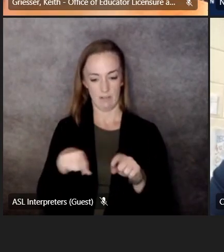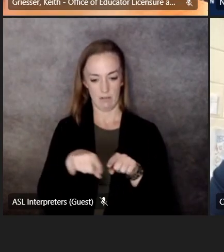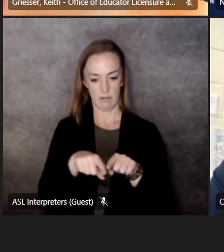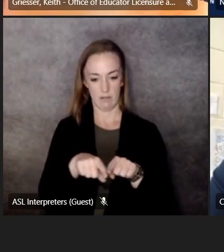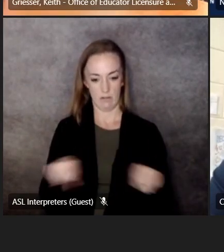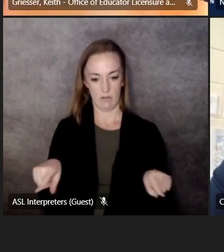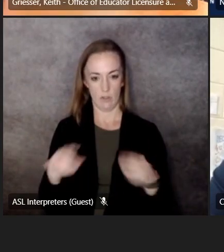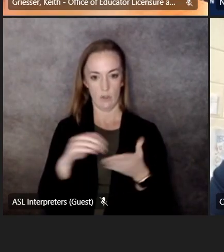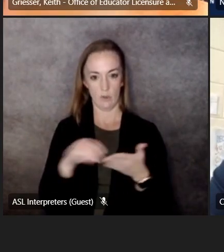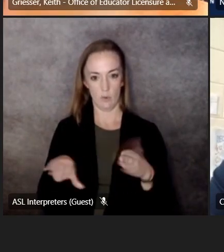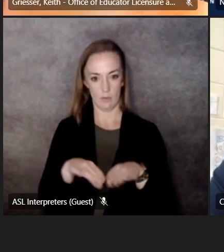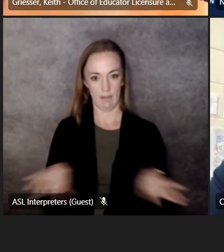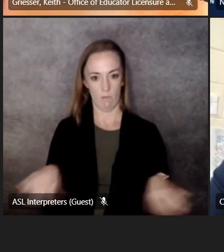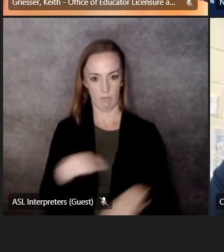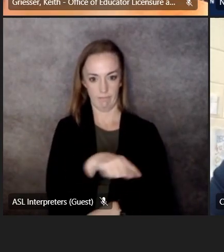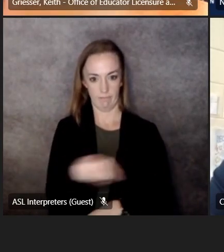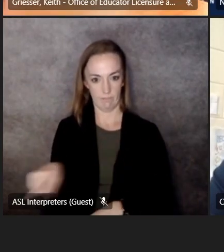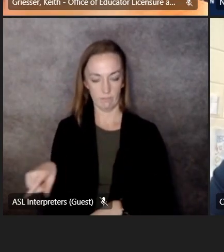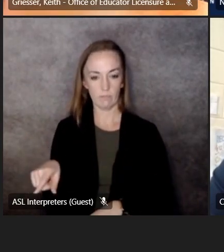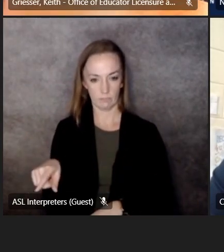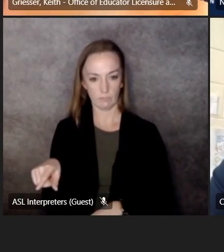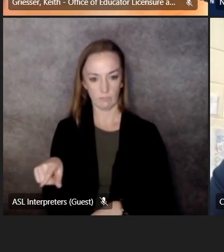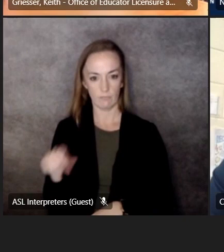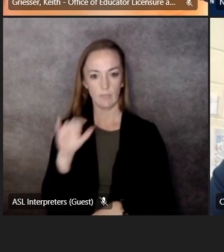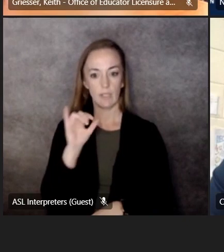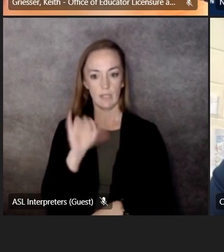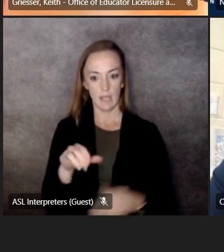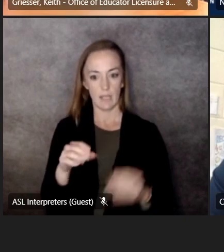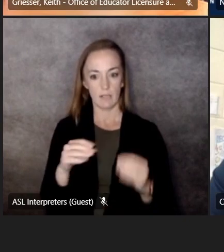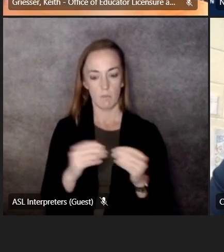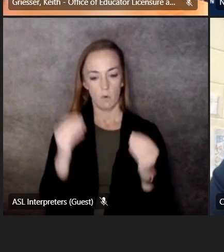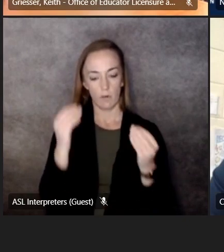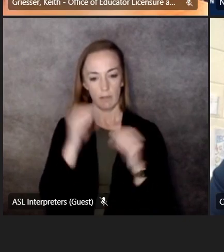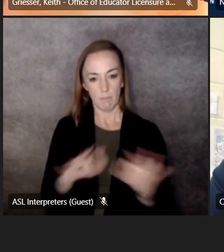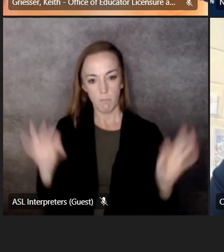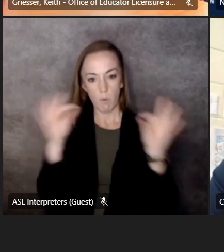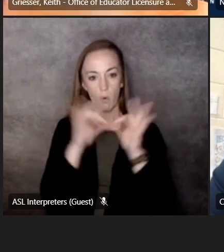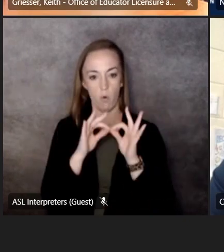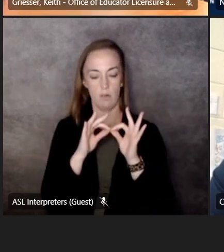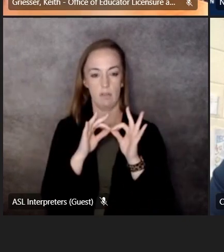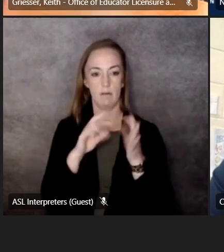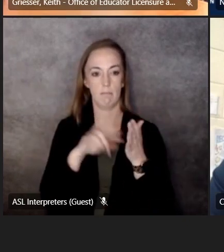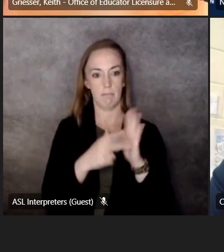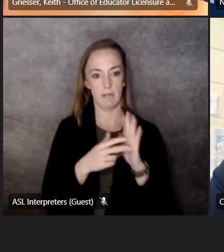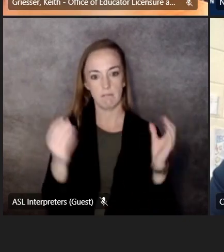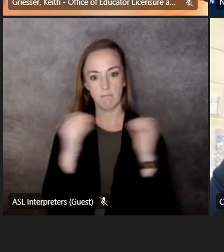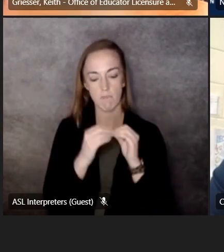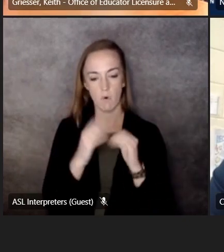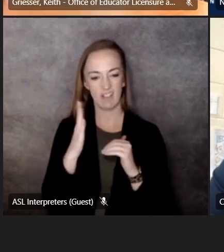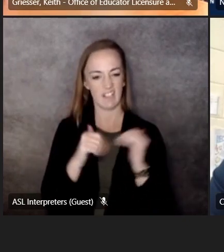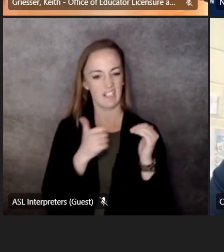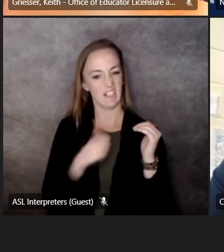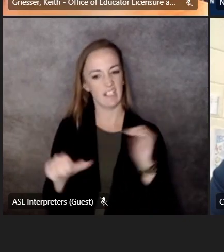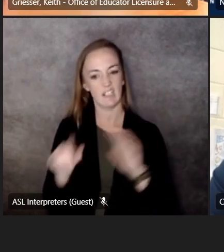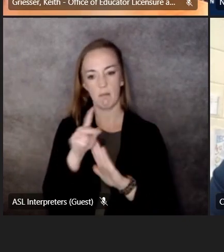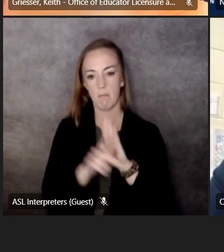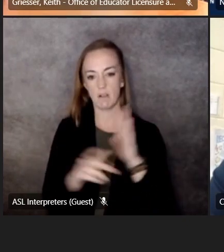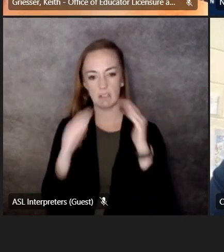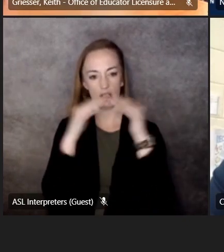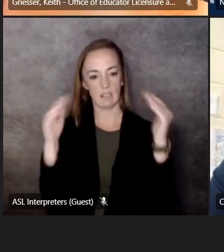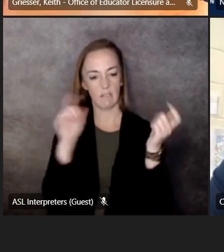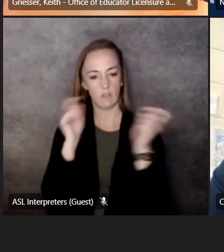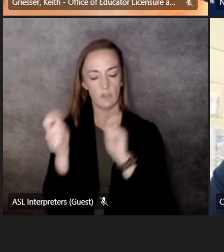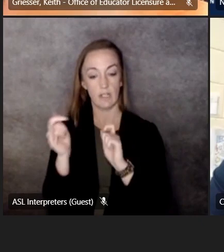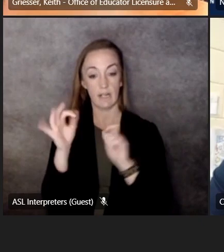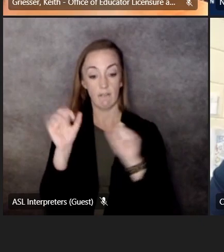level. And that's much more important and meaningful than any policy level changes that we have. That if we can change the